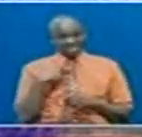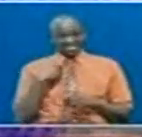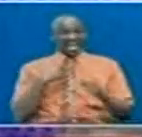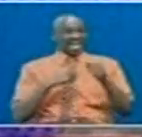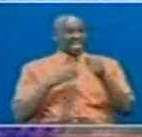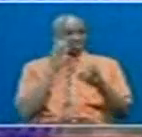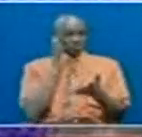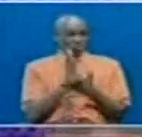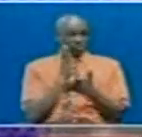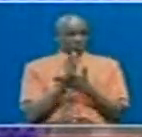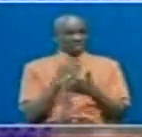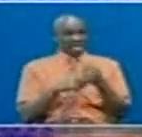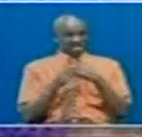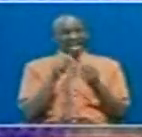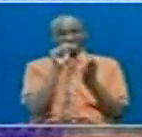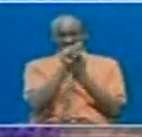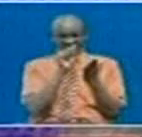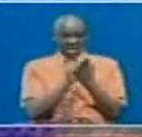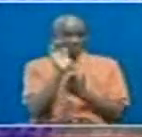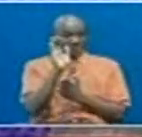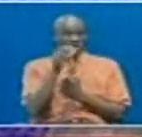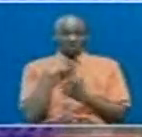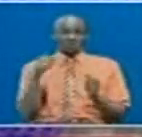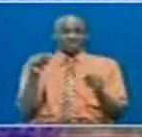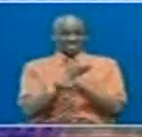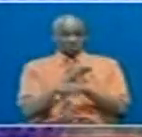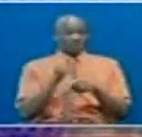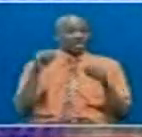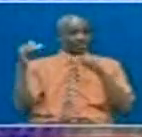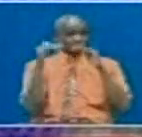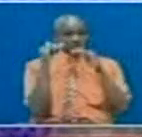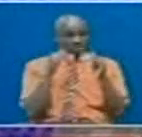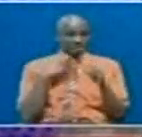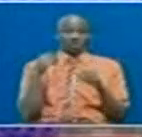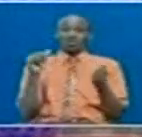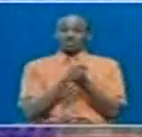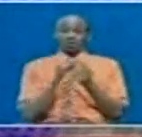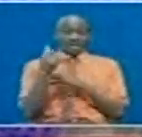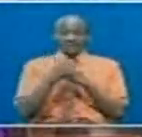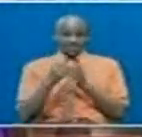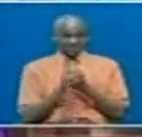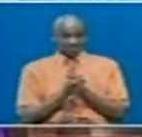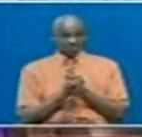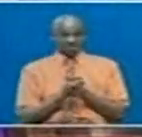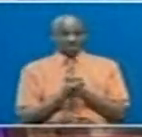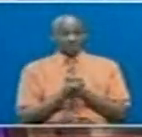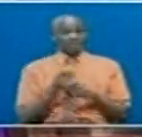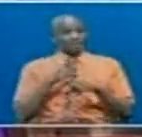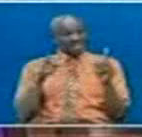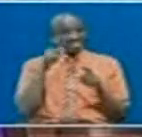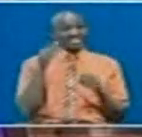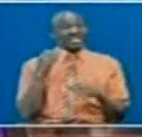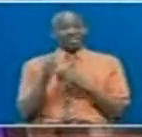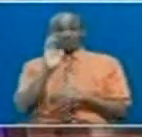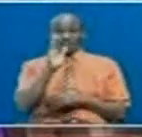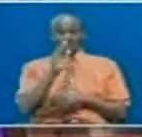actual agenda to destroy democracies, to destroy countries. Yes, but those relatives of